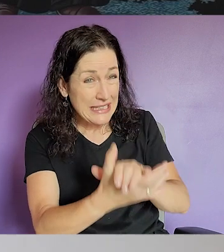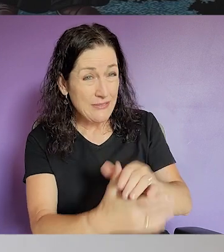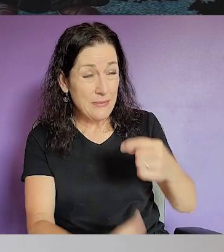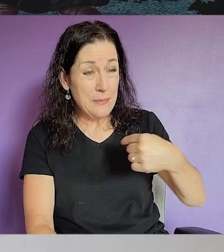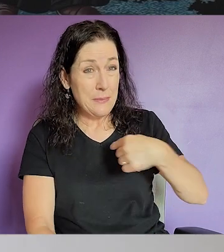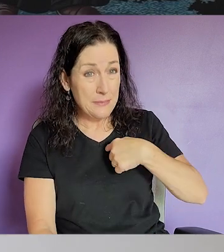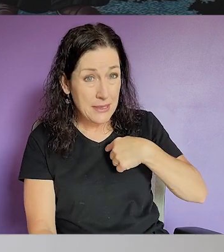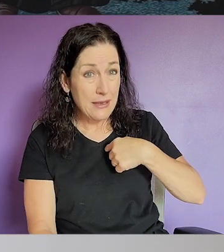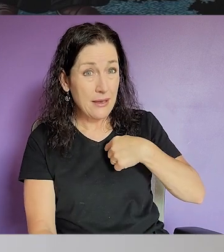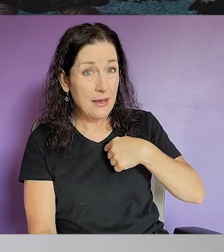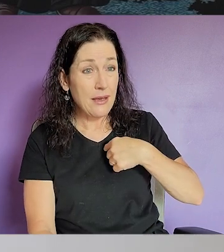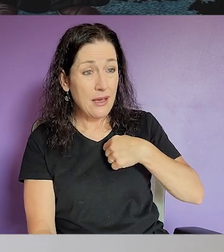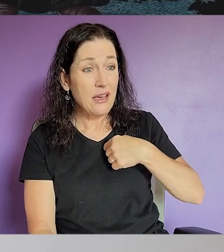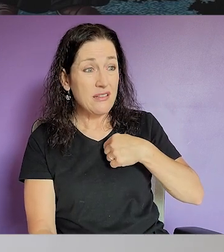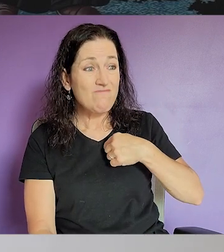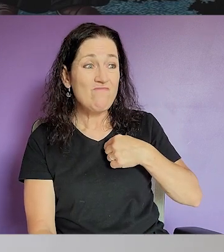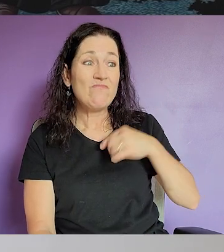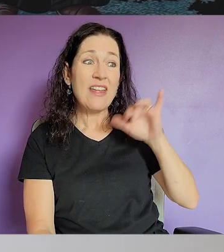in me